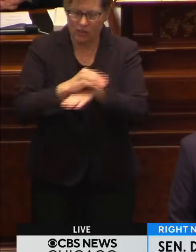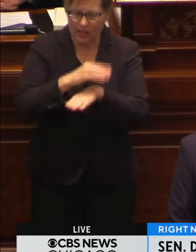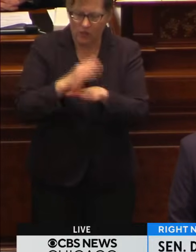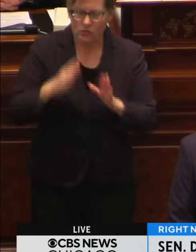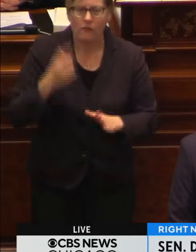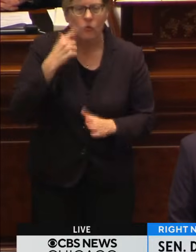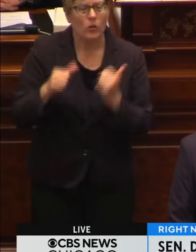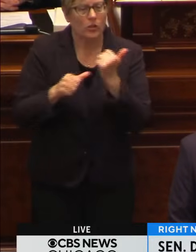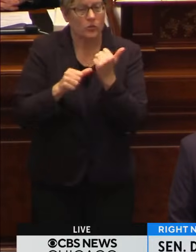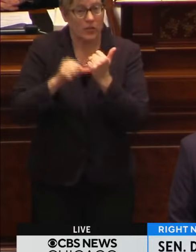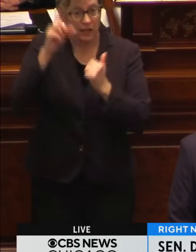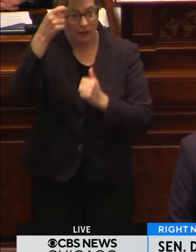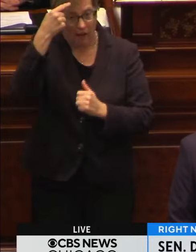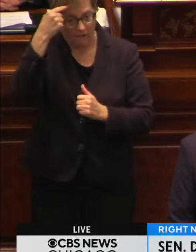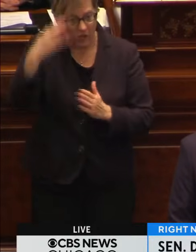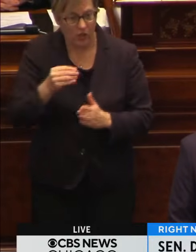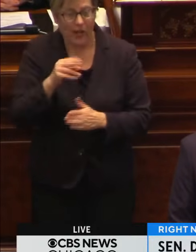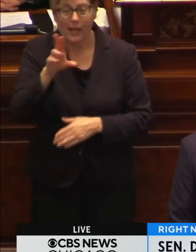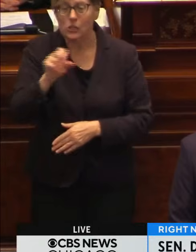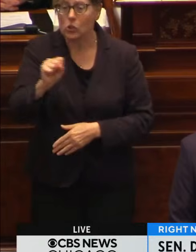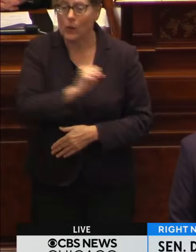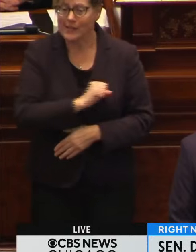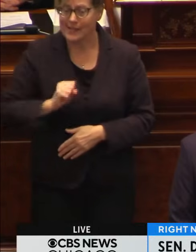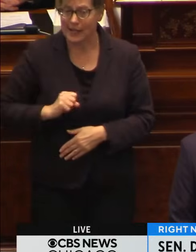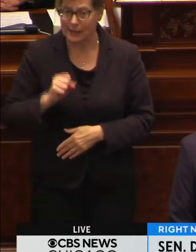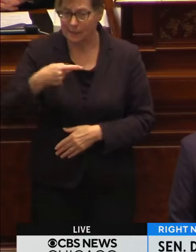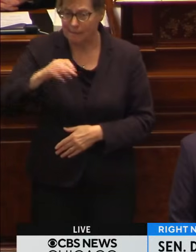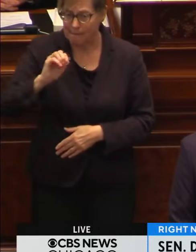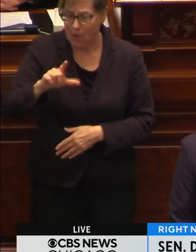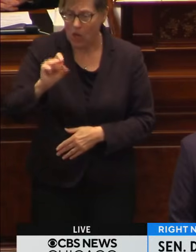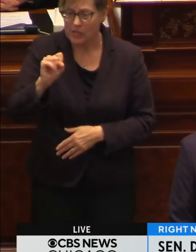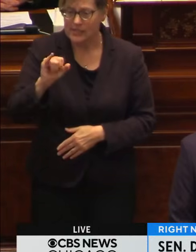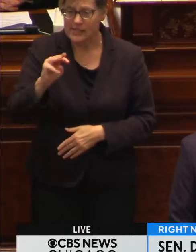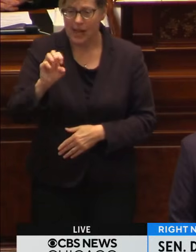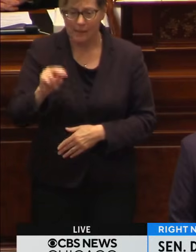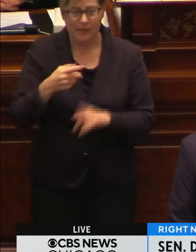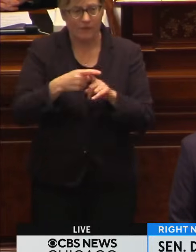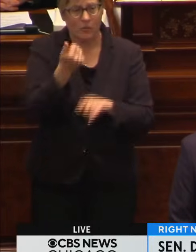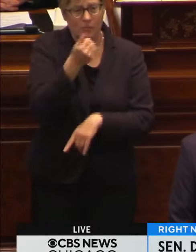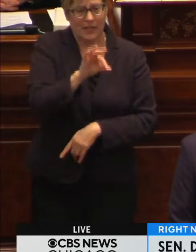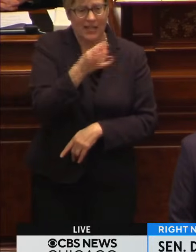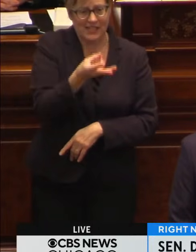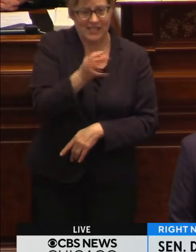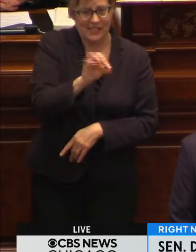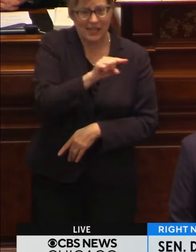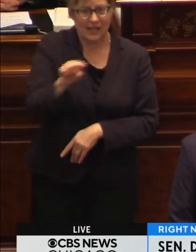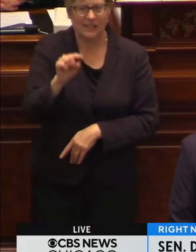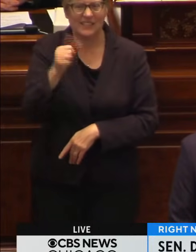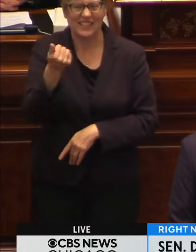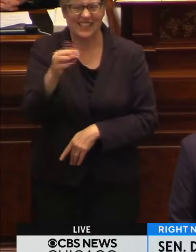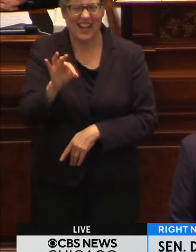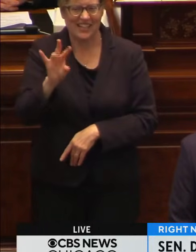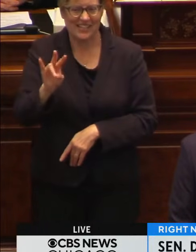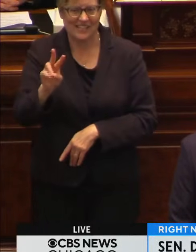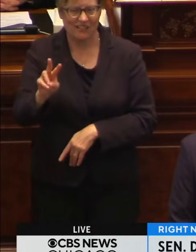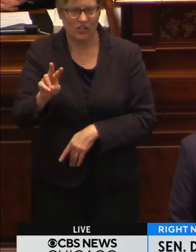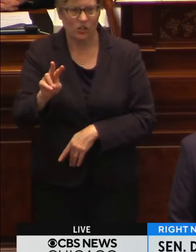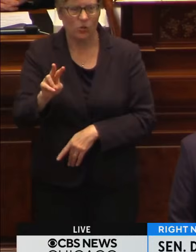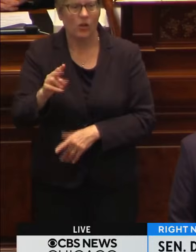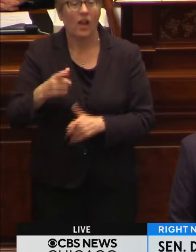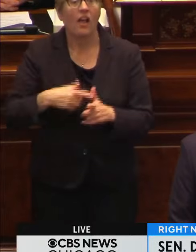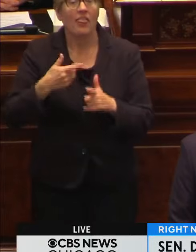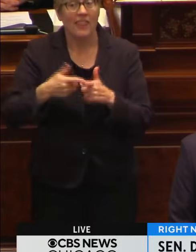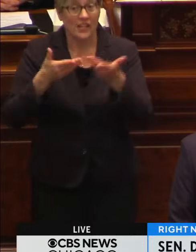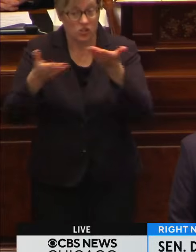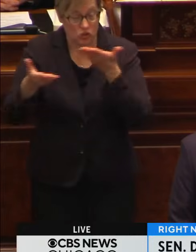Governor and later United States Senator Paul Simon from 1969 to 1972, followed by